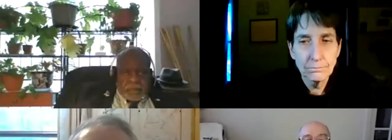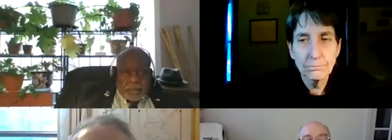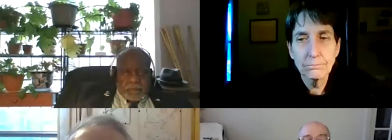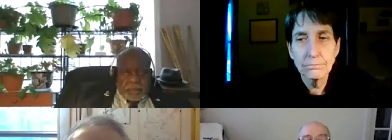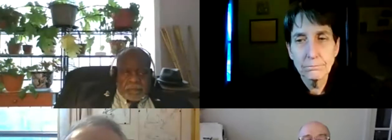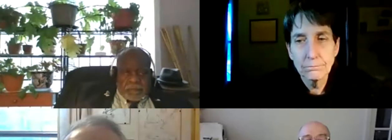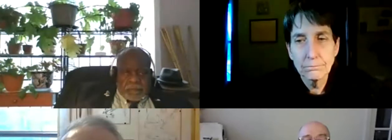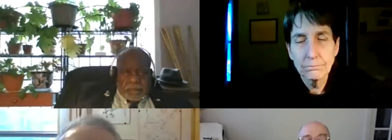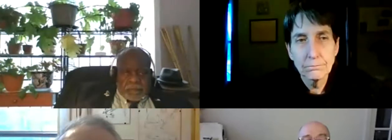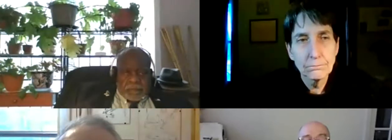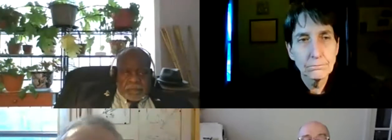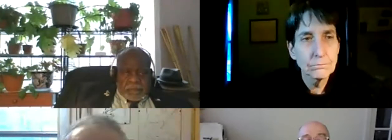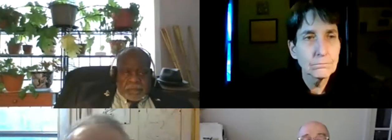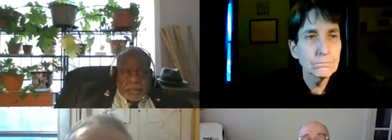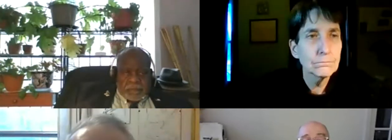Okay. Thank you.